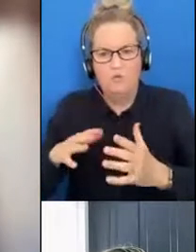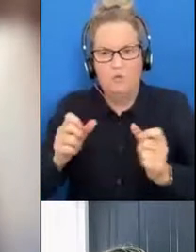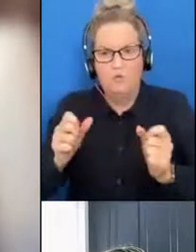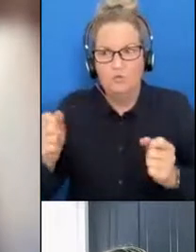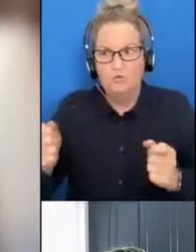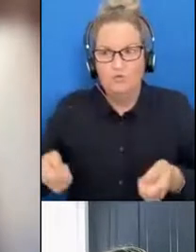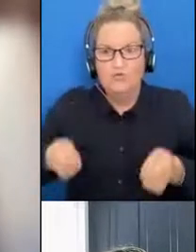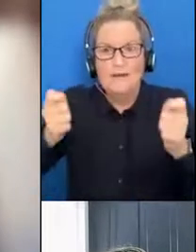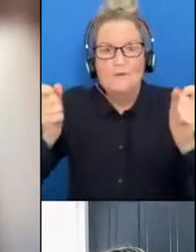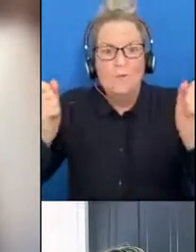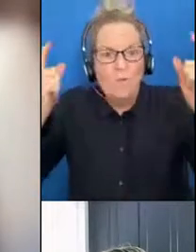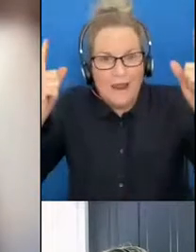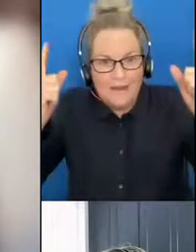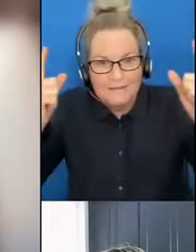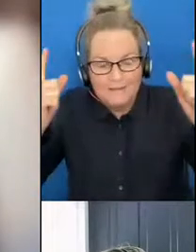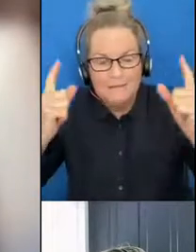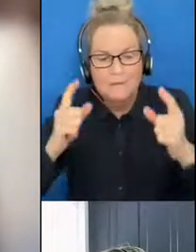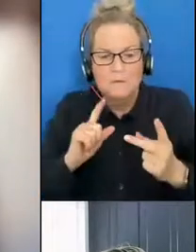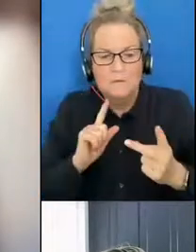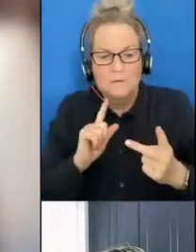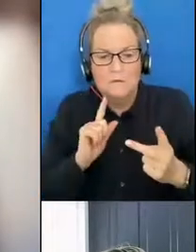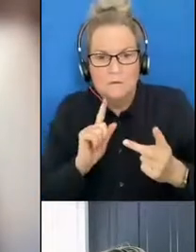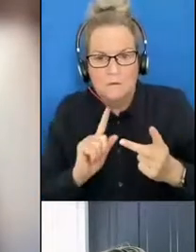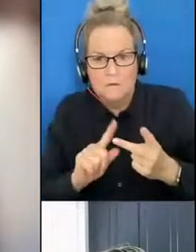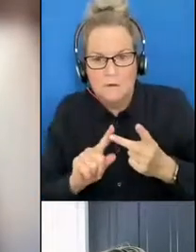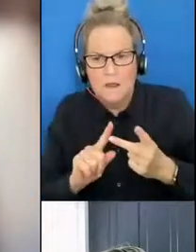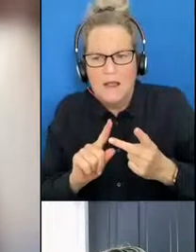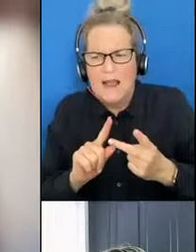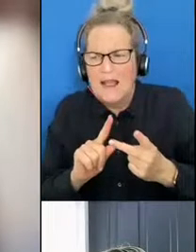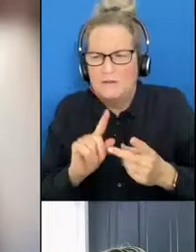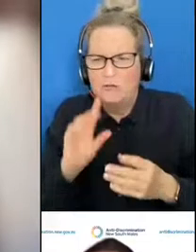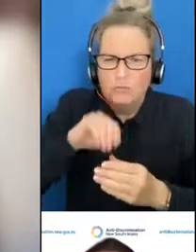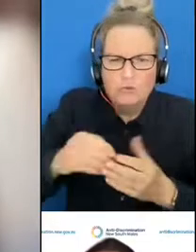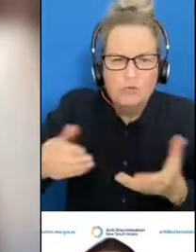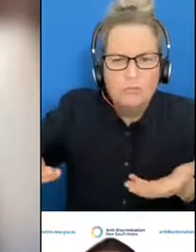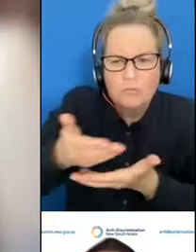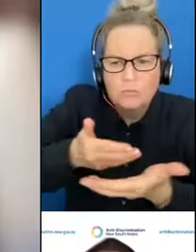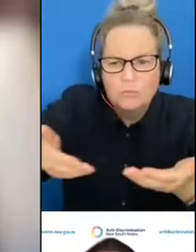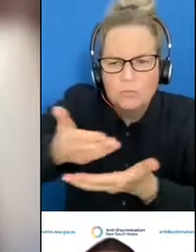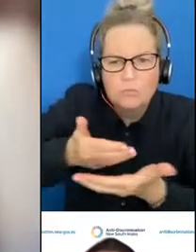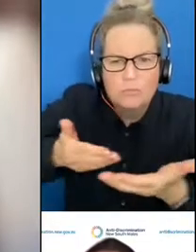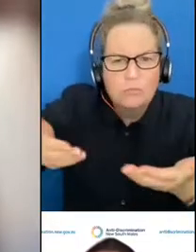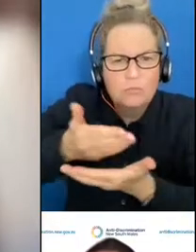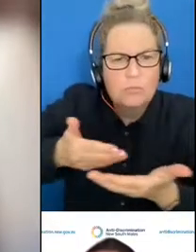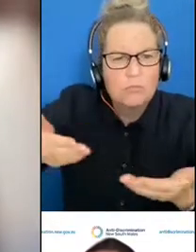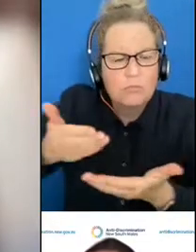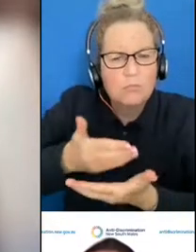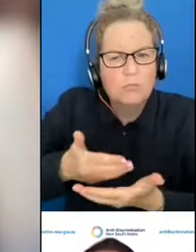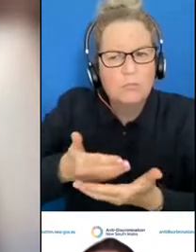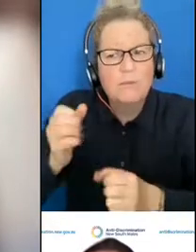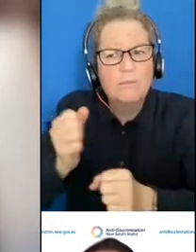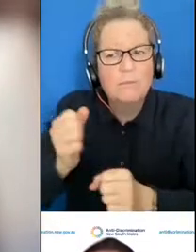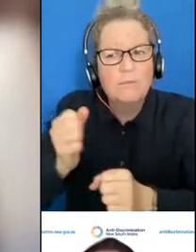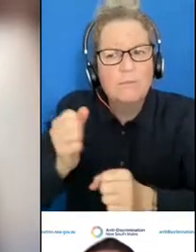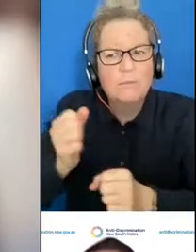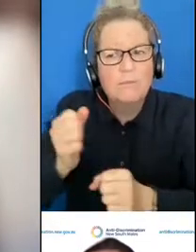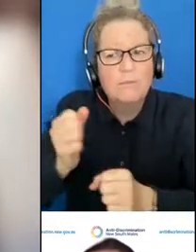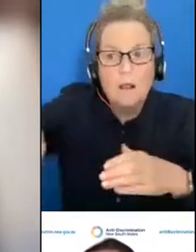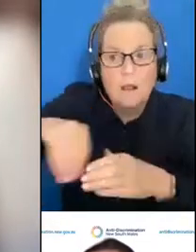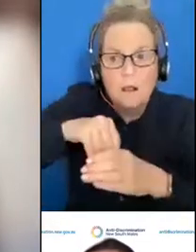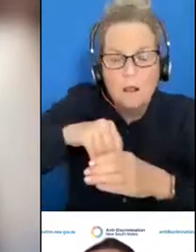adjustment, but they also aim to contribute to the conversation around inclusive workplaces, not only for New South